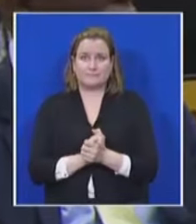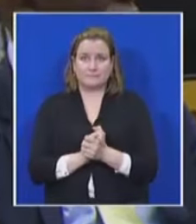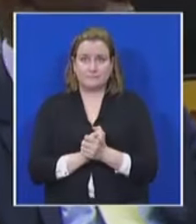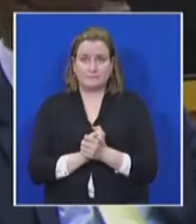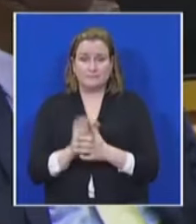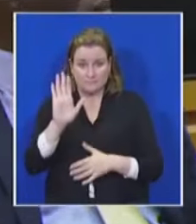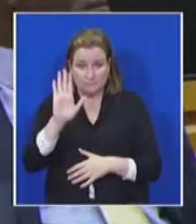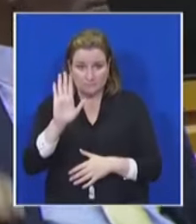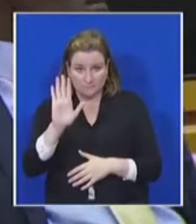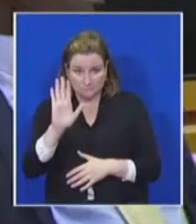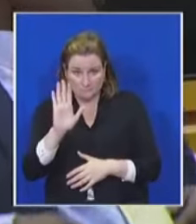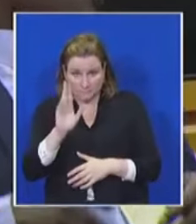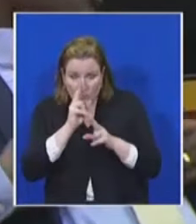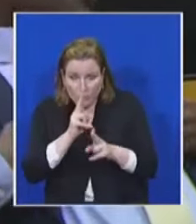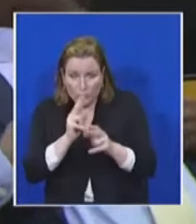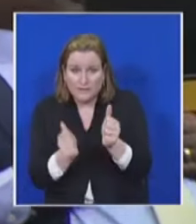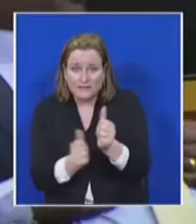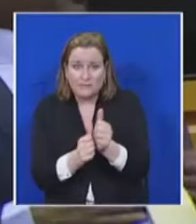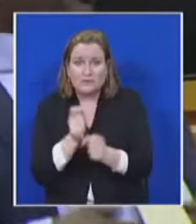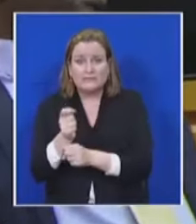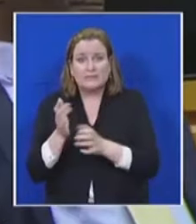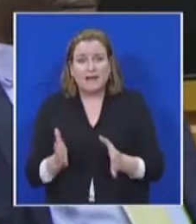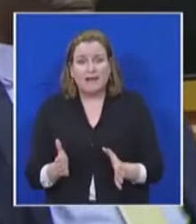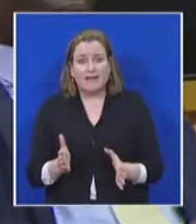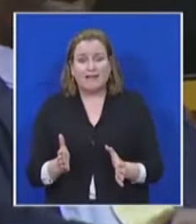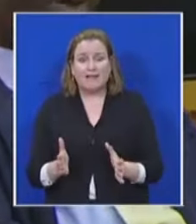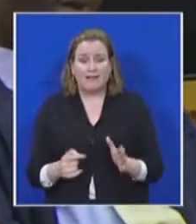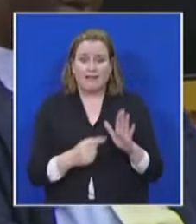Honorable Deputy Speaker, we are constitutionally